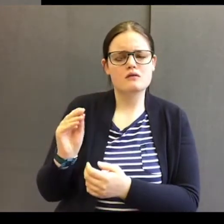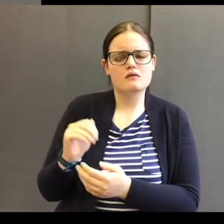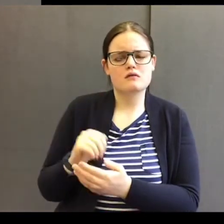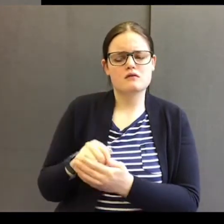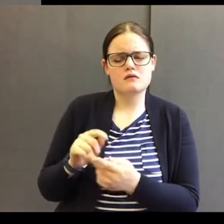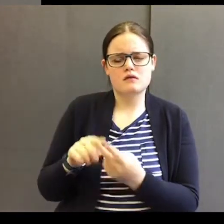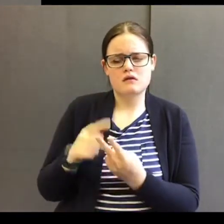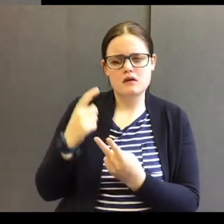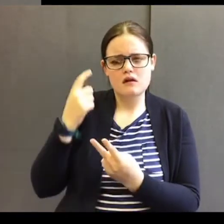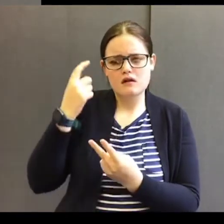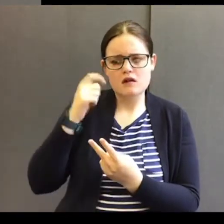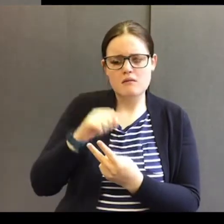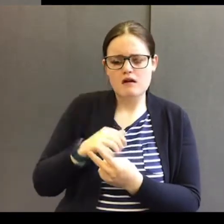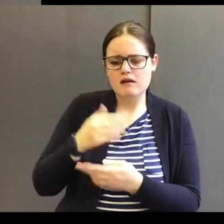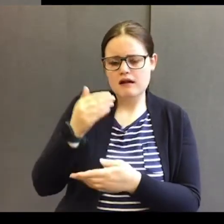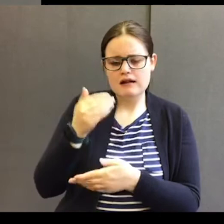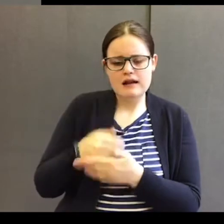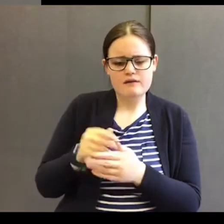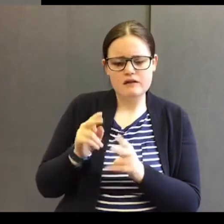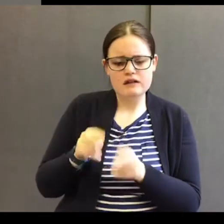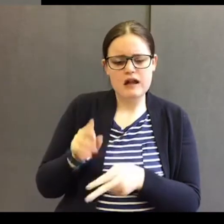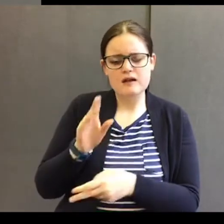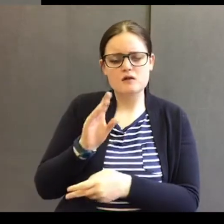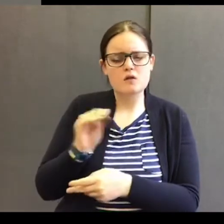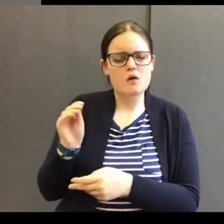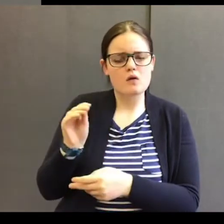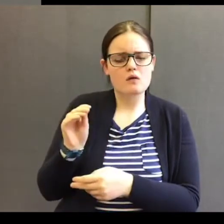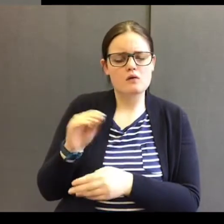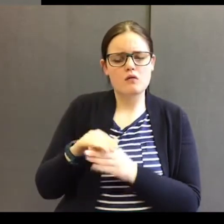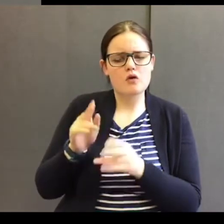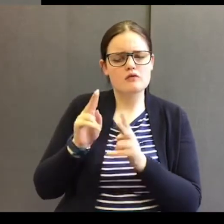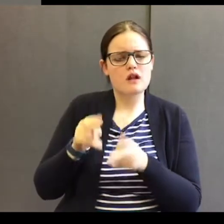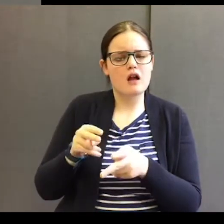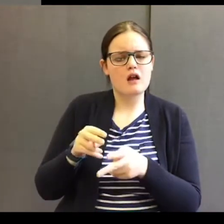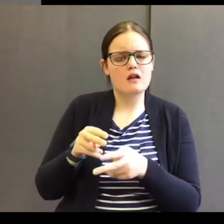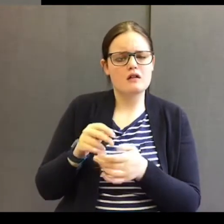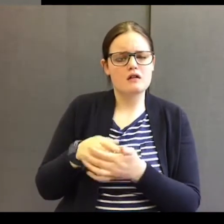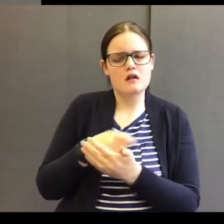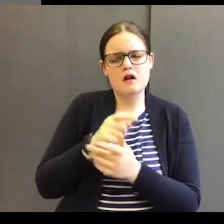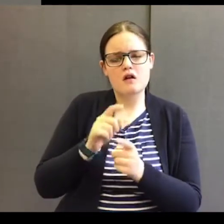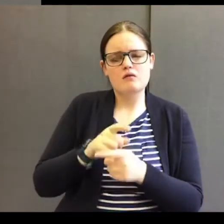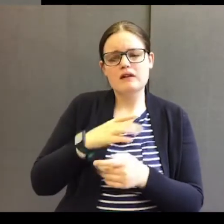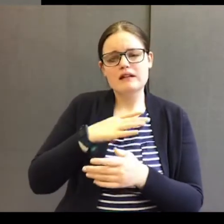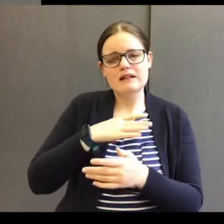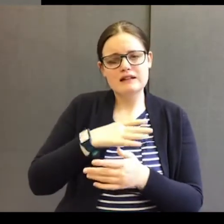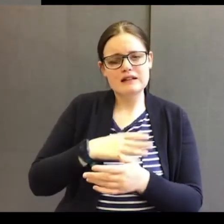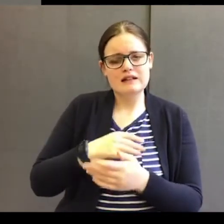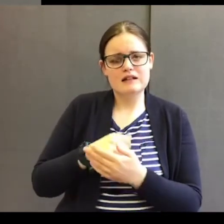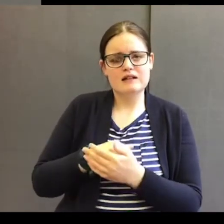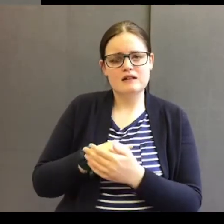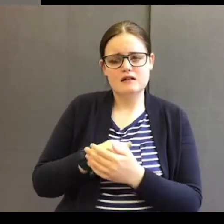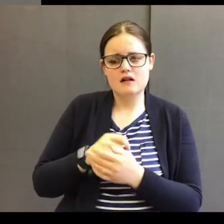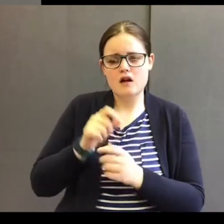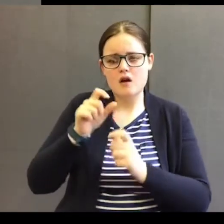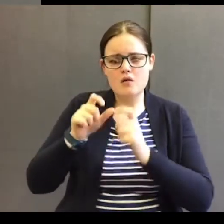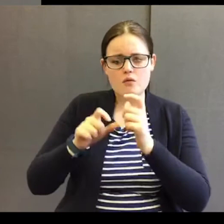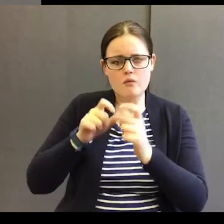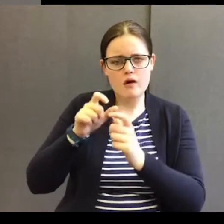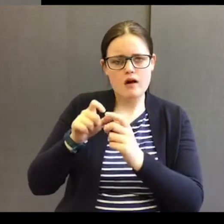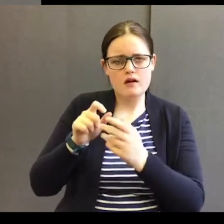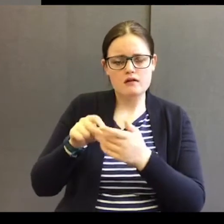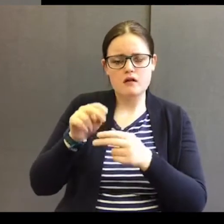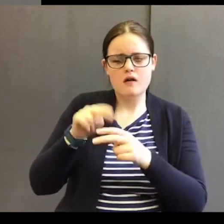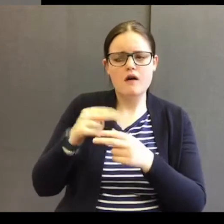soul, to think about your never dying soul, and the fact that we need